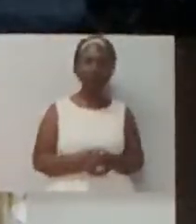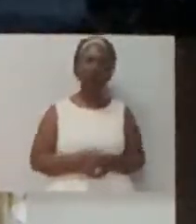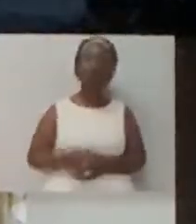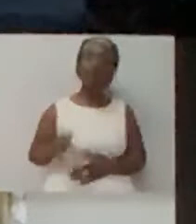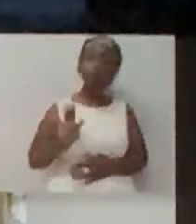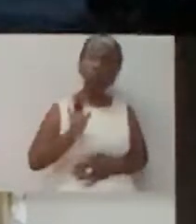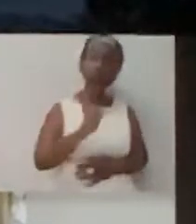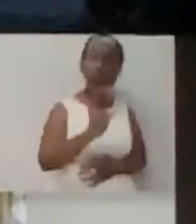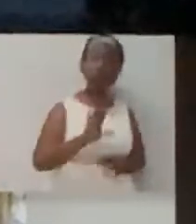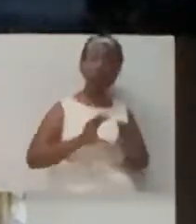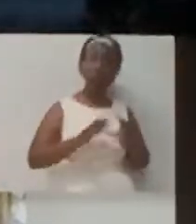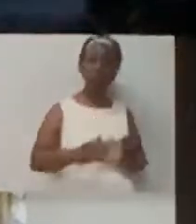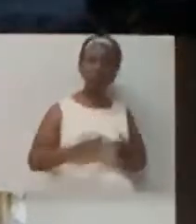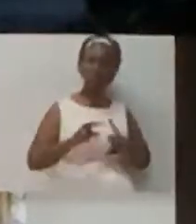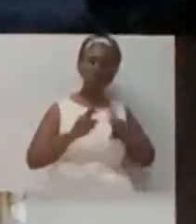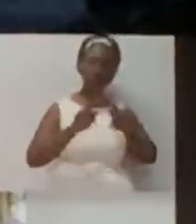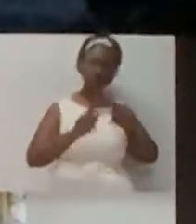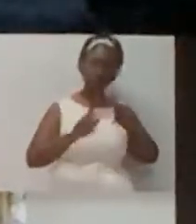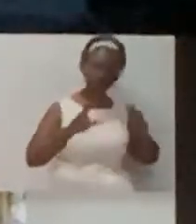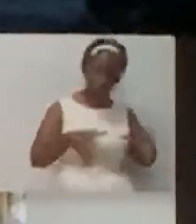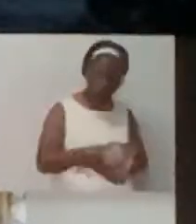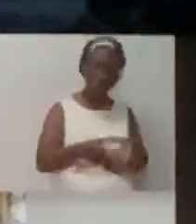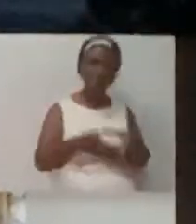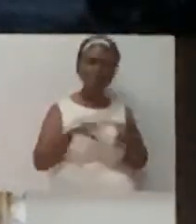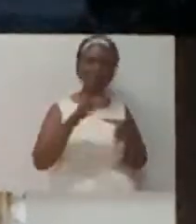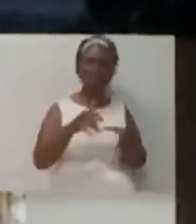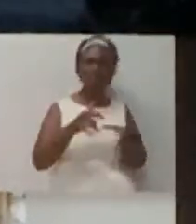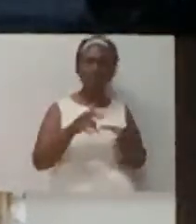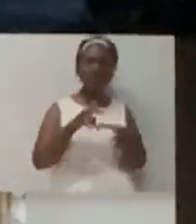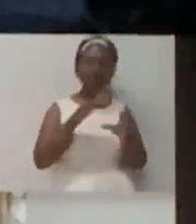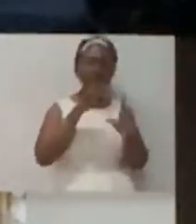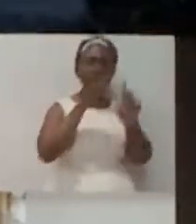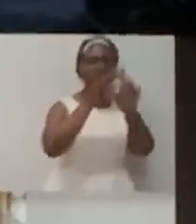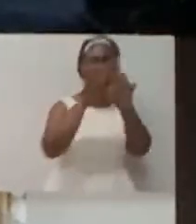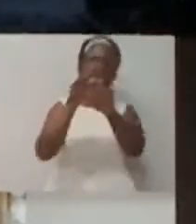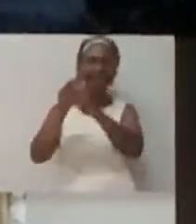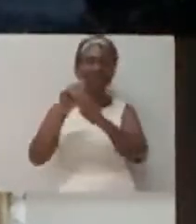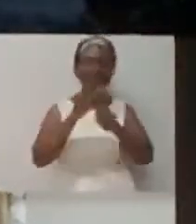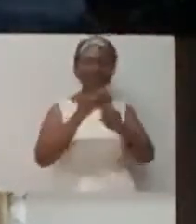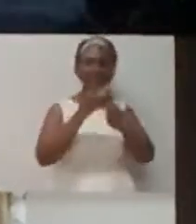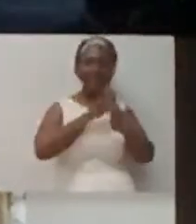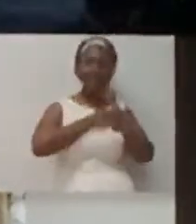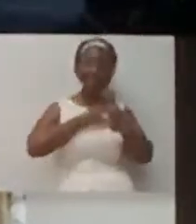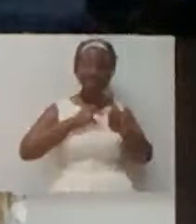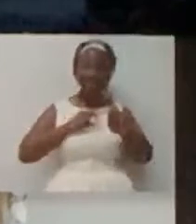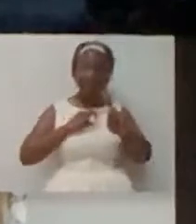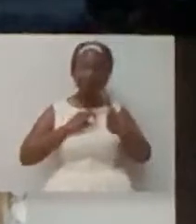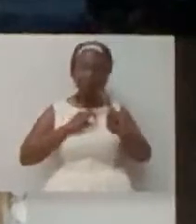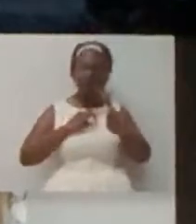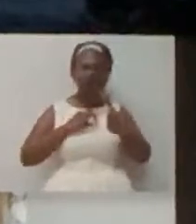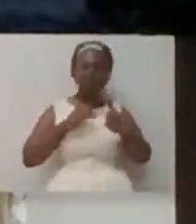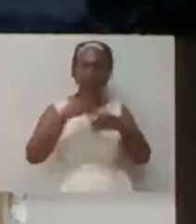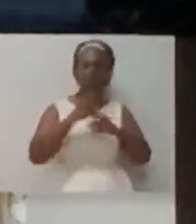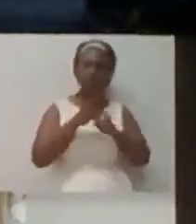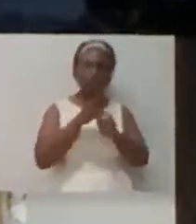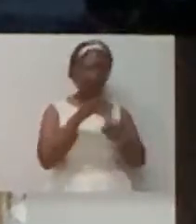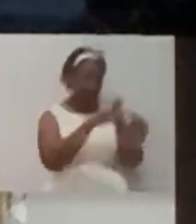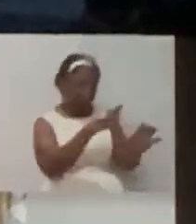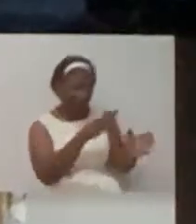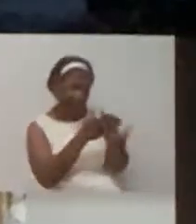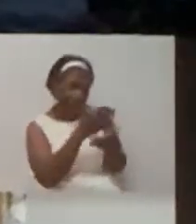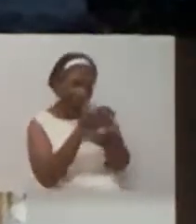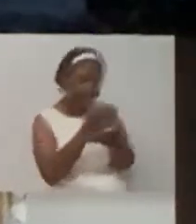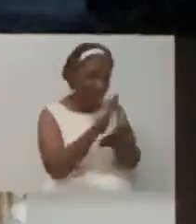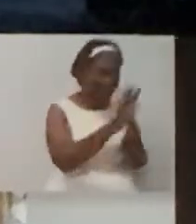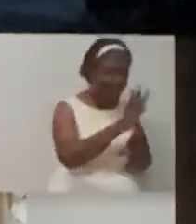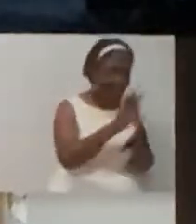You are the class who repeatedly took it upon themselves to reach out to staff members to make sure that we were okay during the stresses